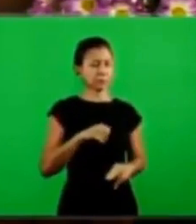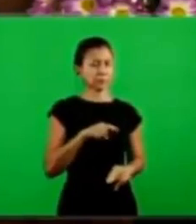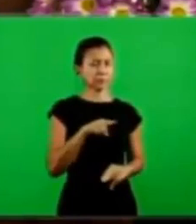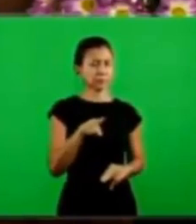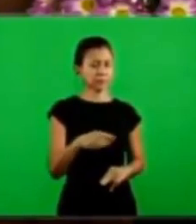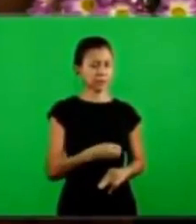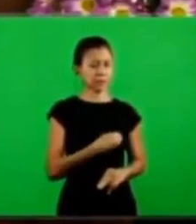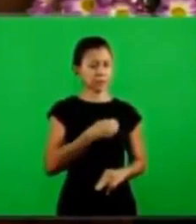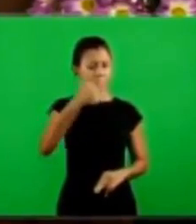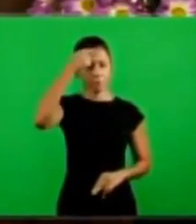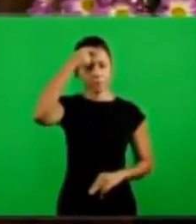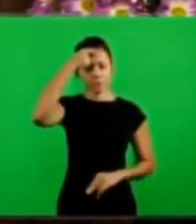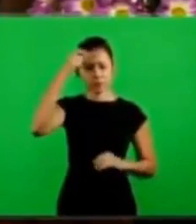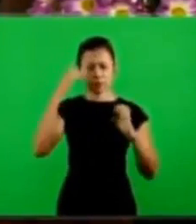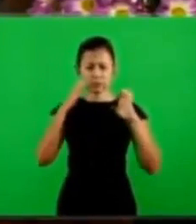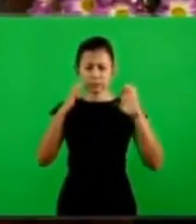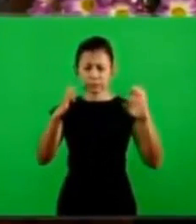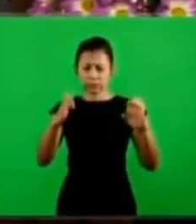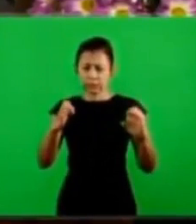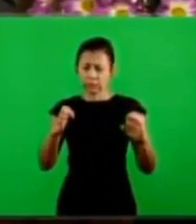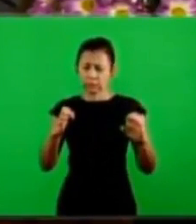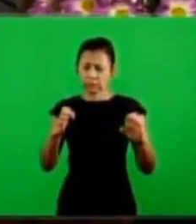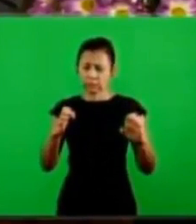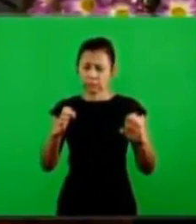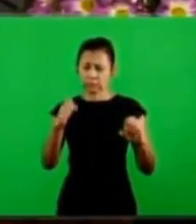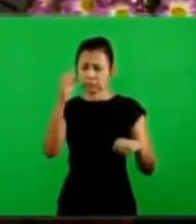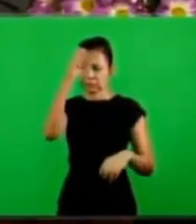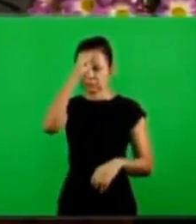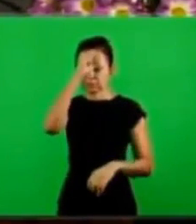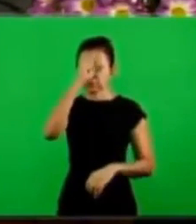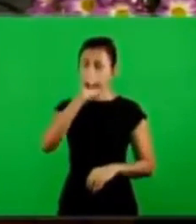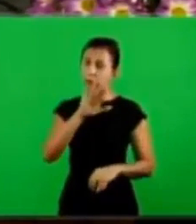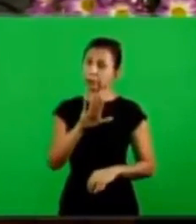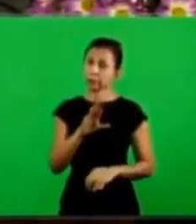gospel, worldly gospel.